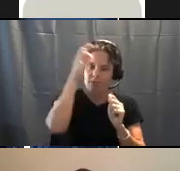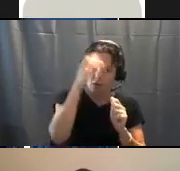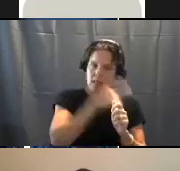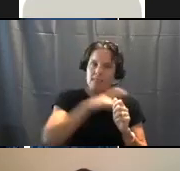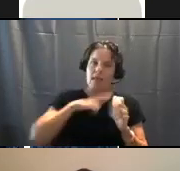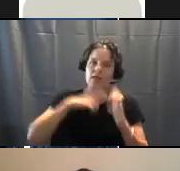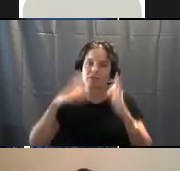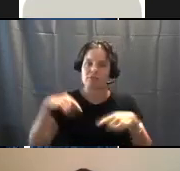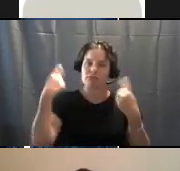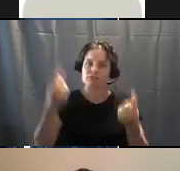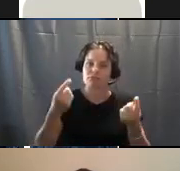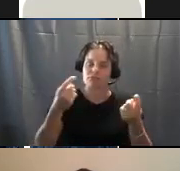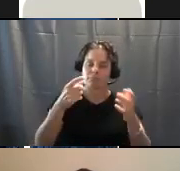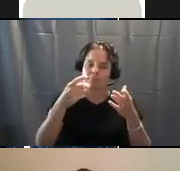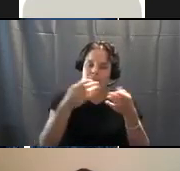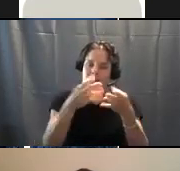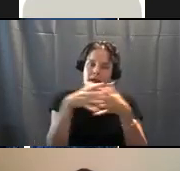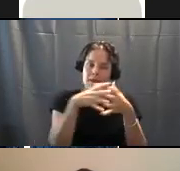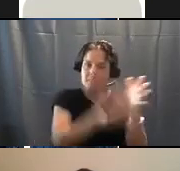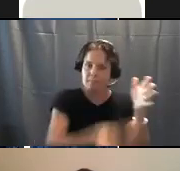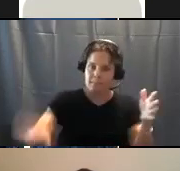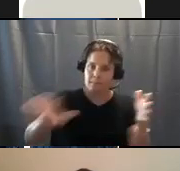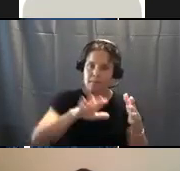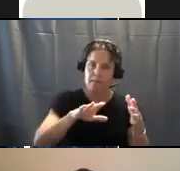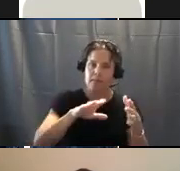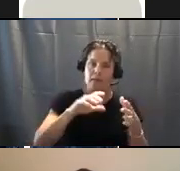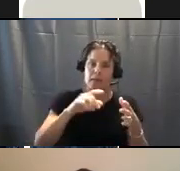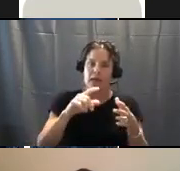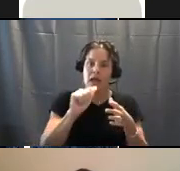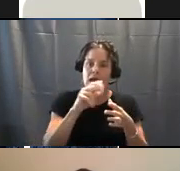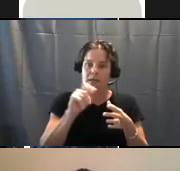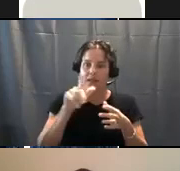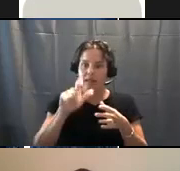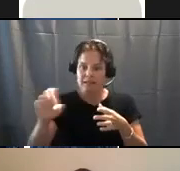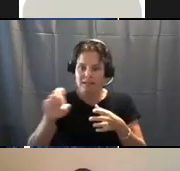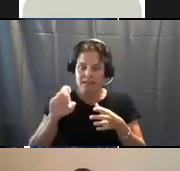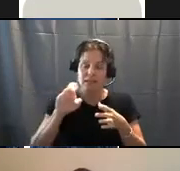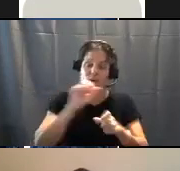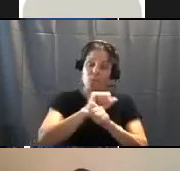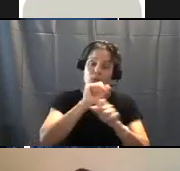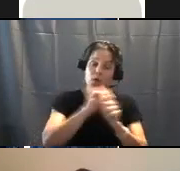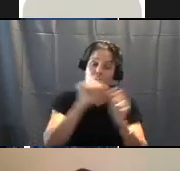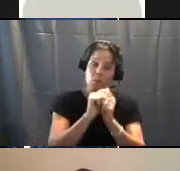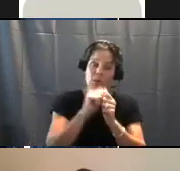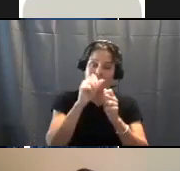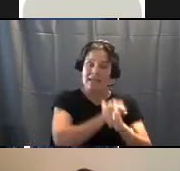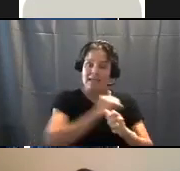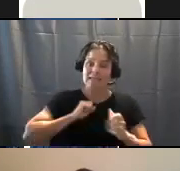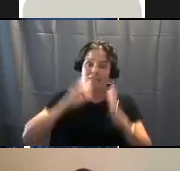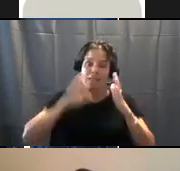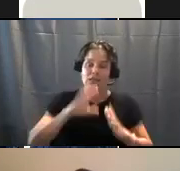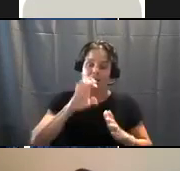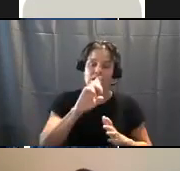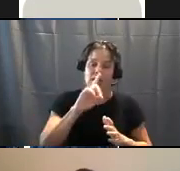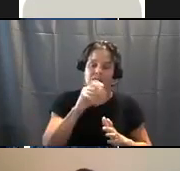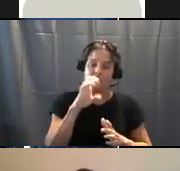the country, Gulley began her career in Senator Edward M. Kennedy's Washington, D.C. office and has stayed with him